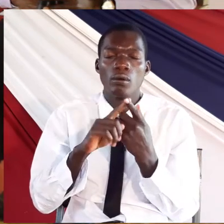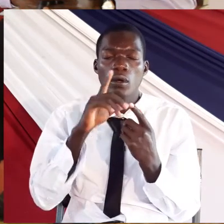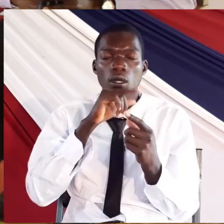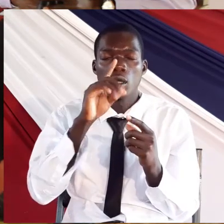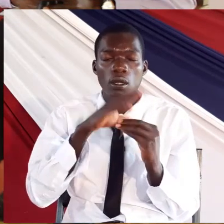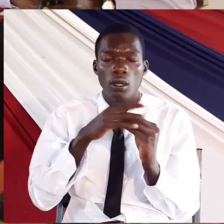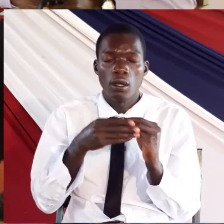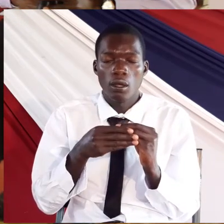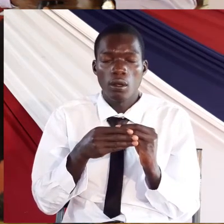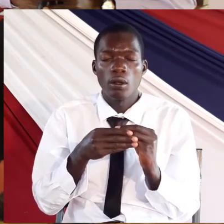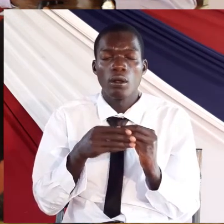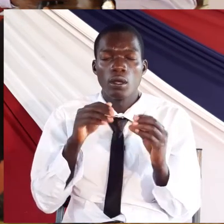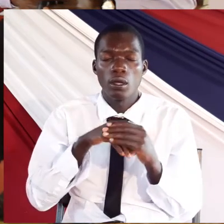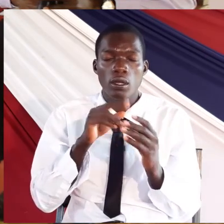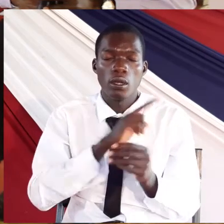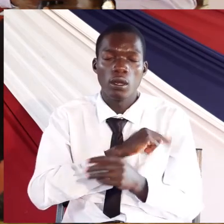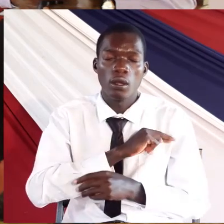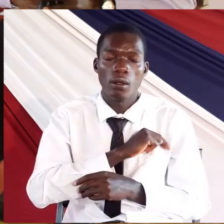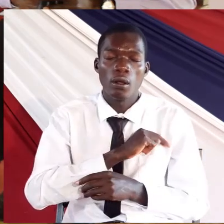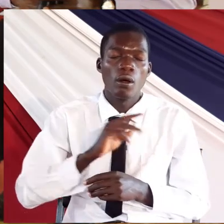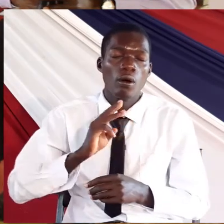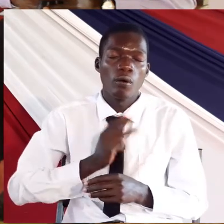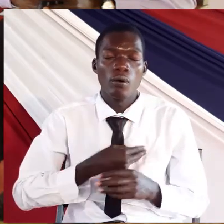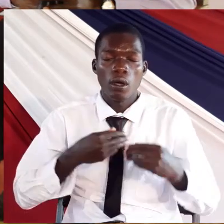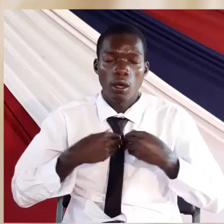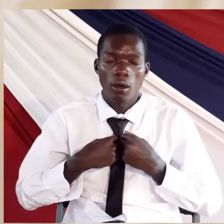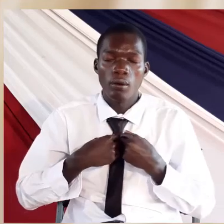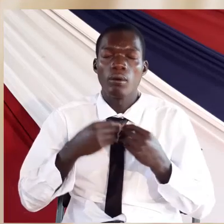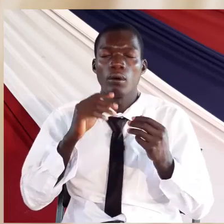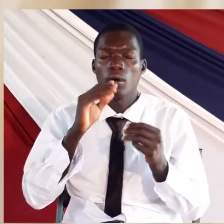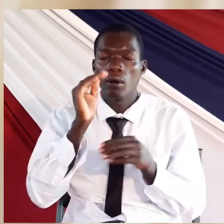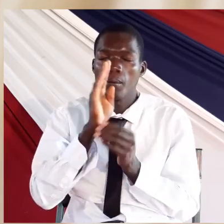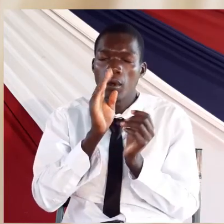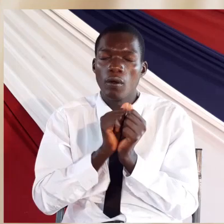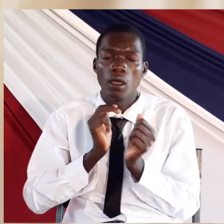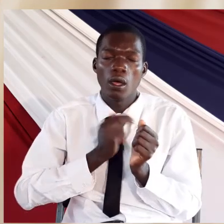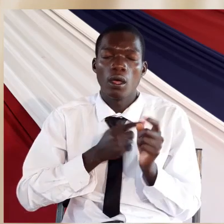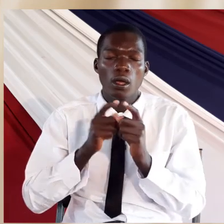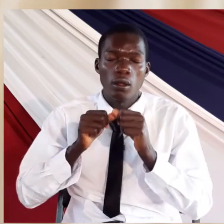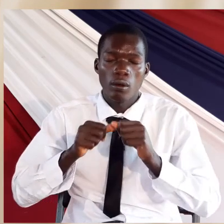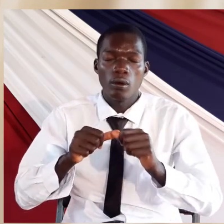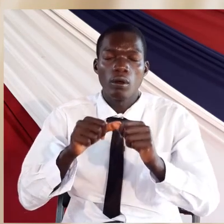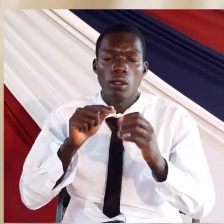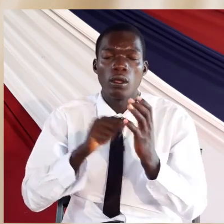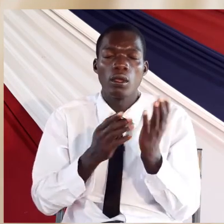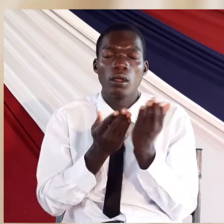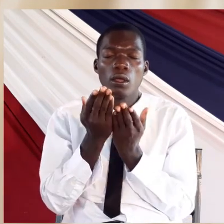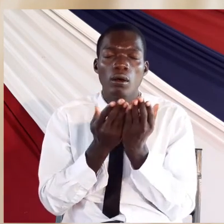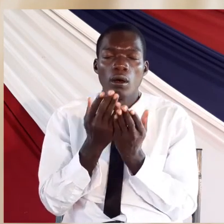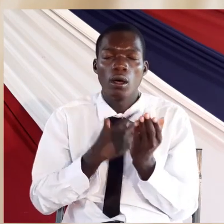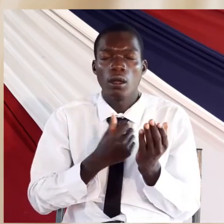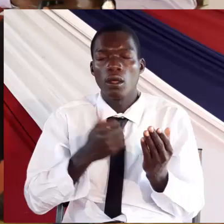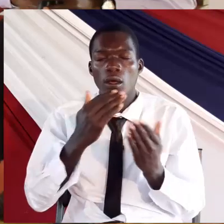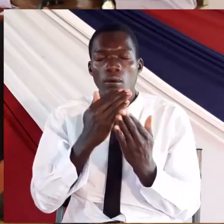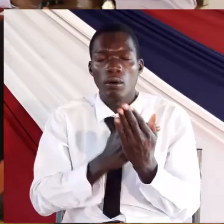creation and through nature. May your presence be with us even as we continue in this service and the other